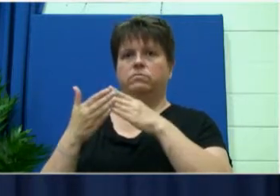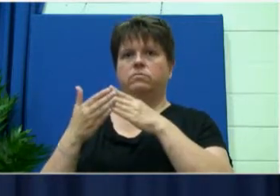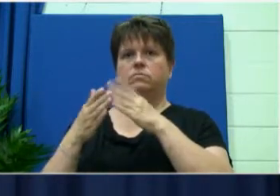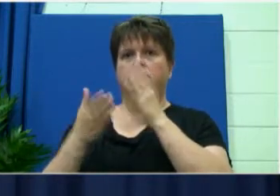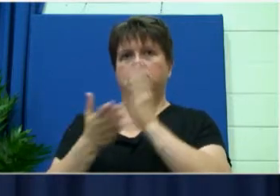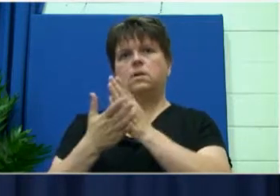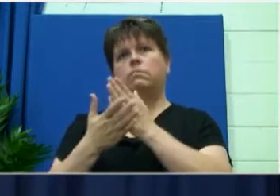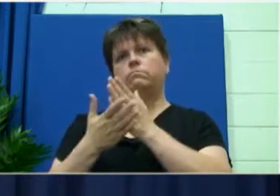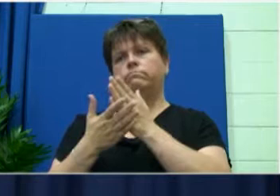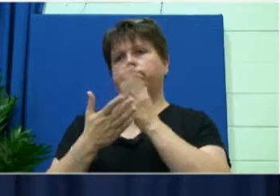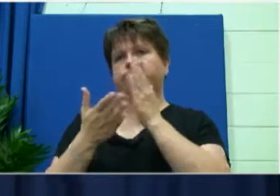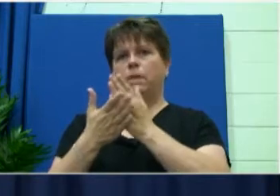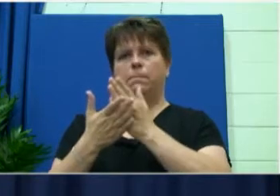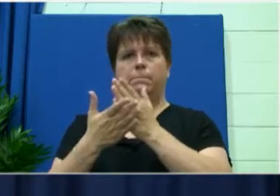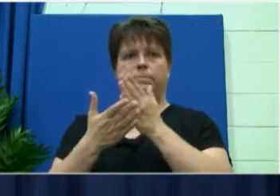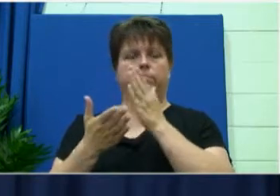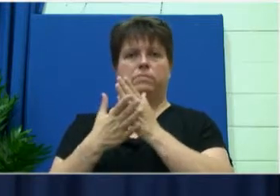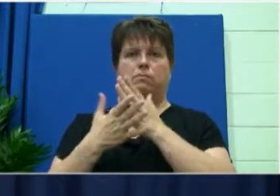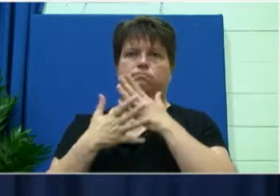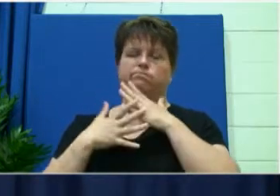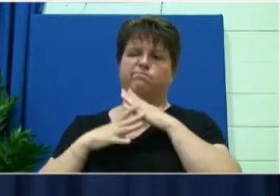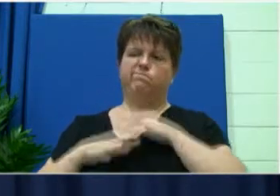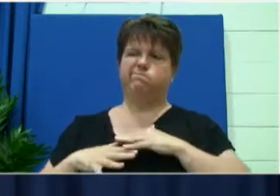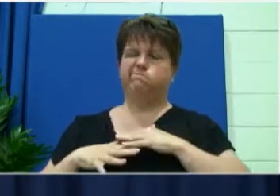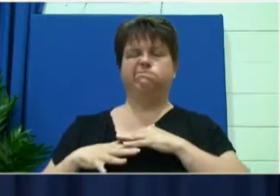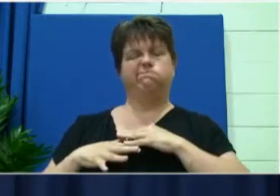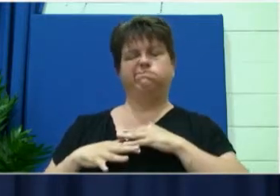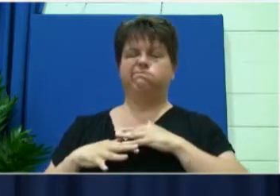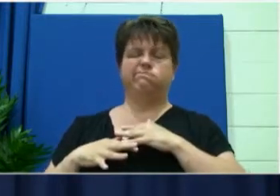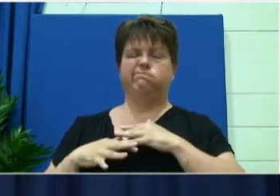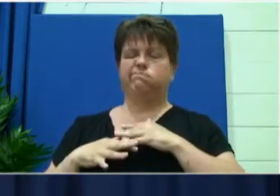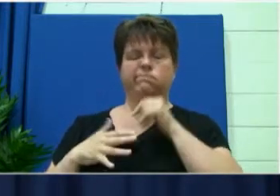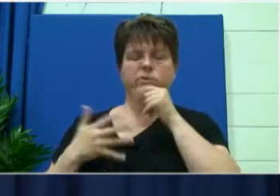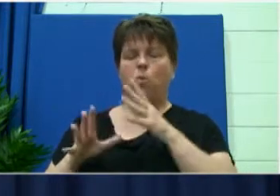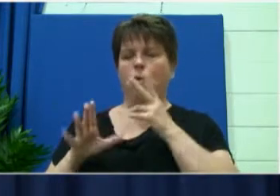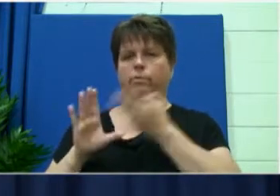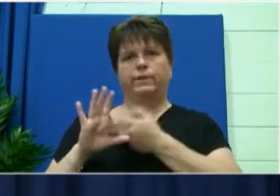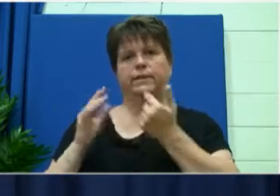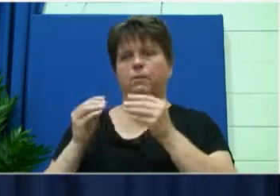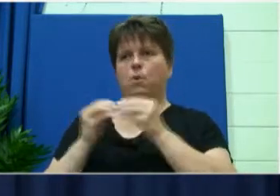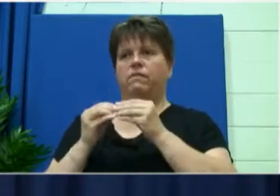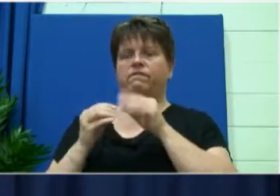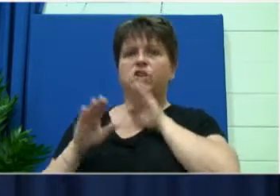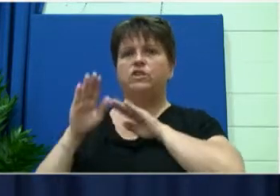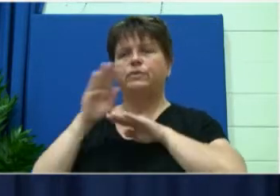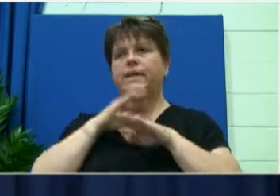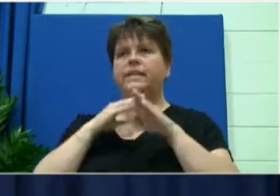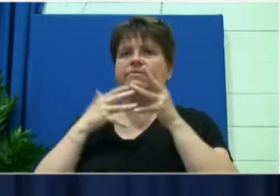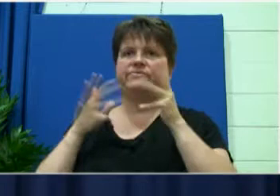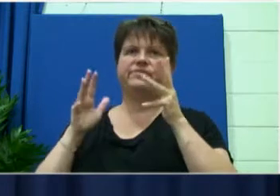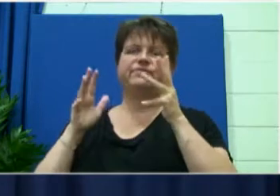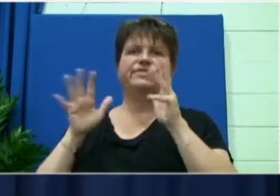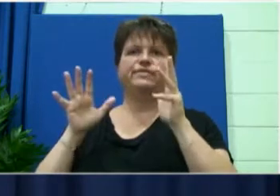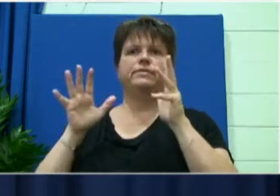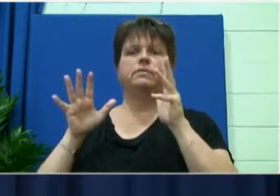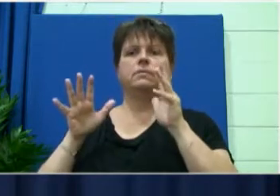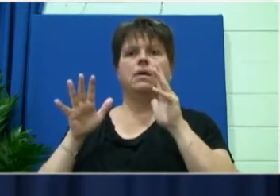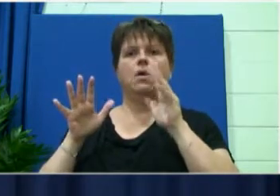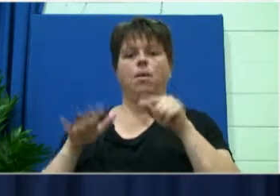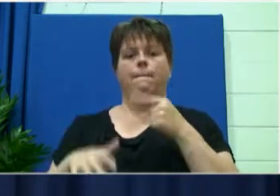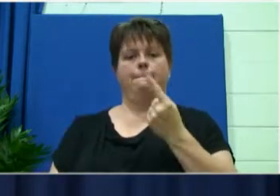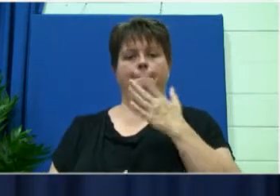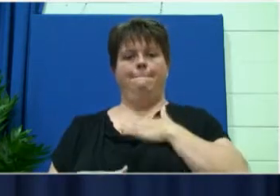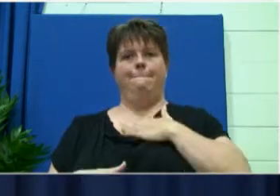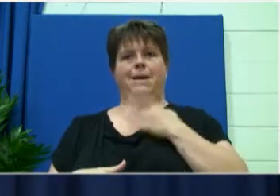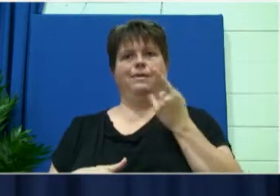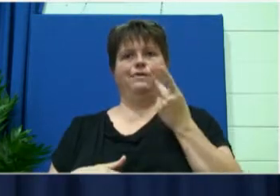of the pursuit, discouraged by the course and frustrated by the chase, until only my